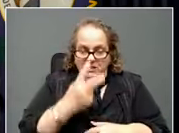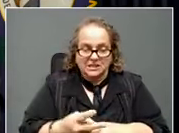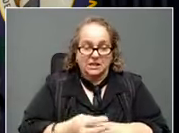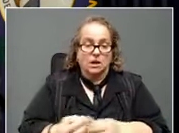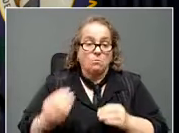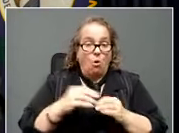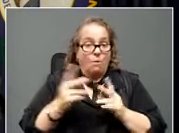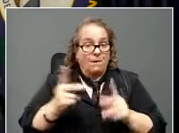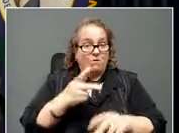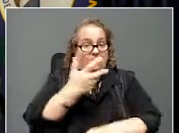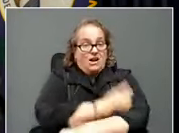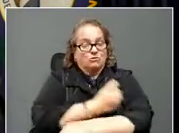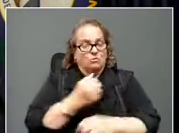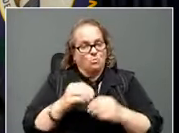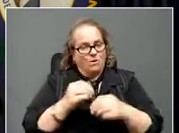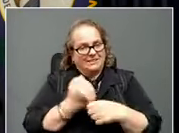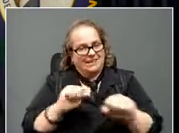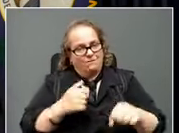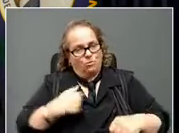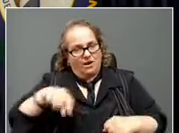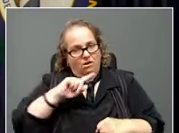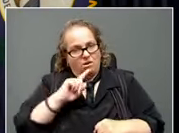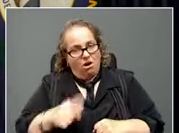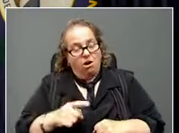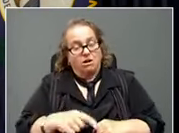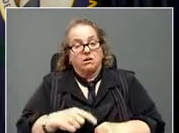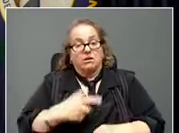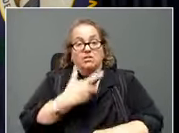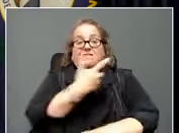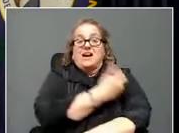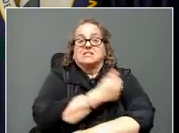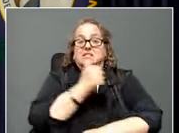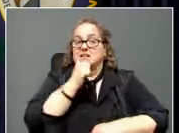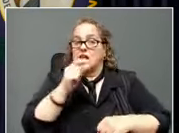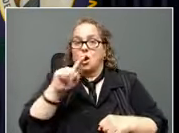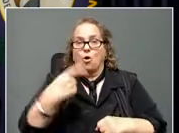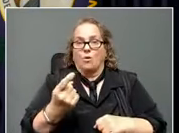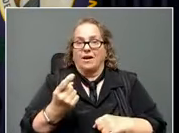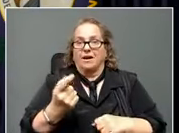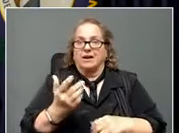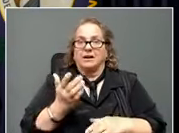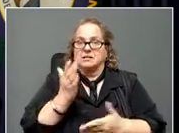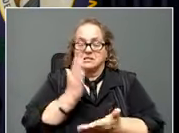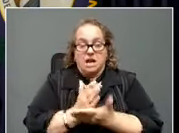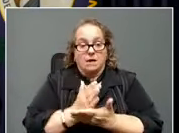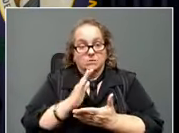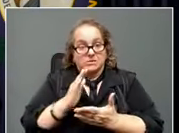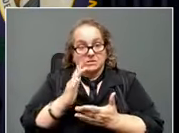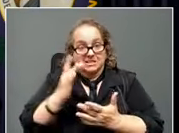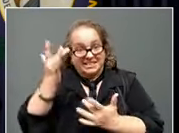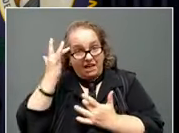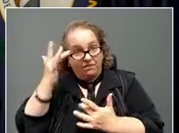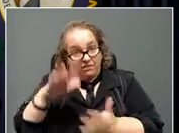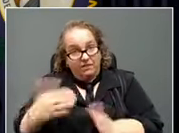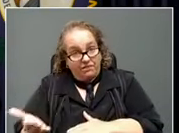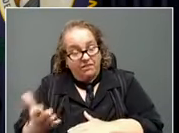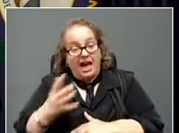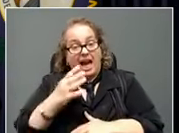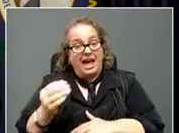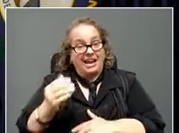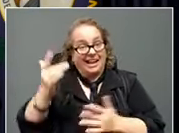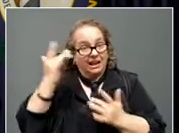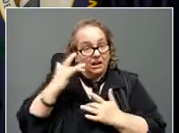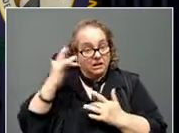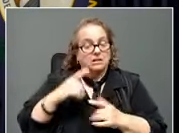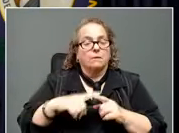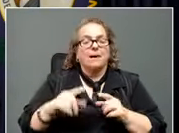are. Since the vaccines not only virtually eliminate death and serious illness, but it appears that it keeps you from getting the virus